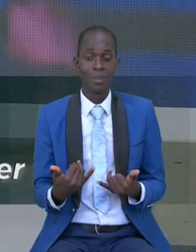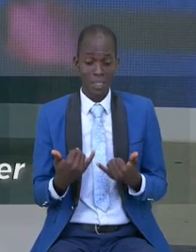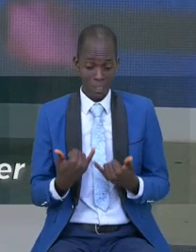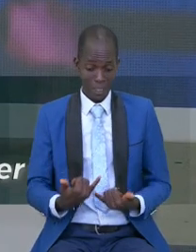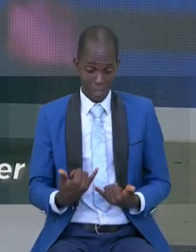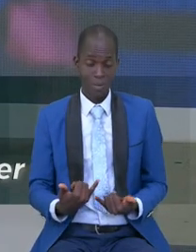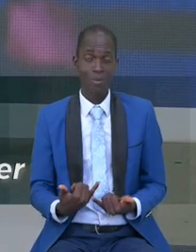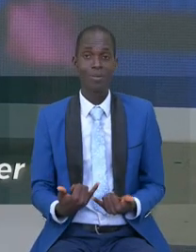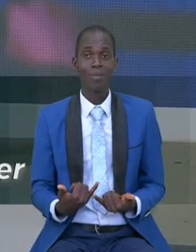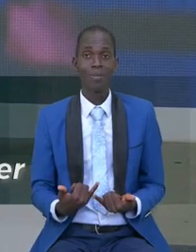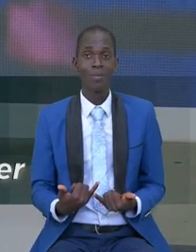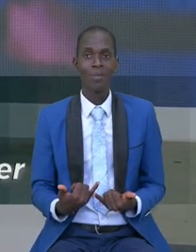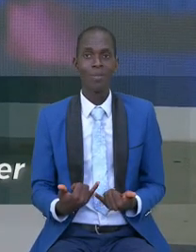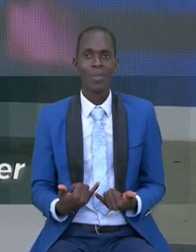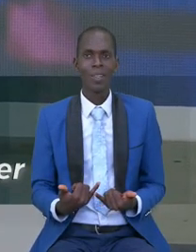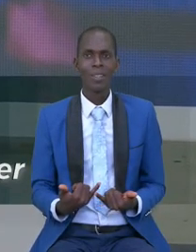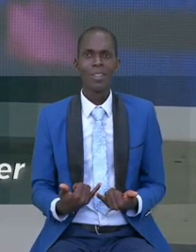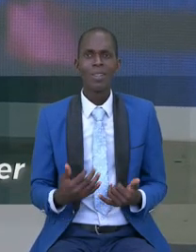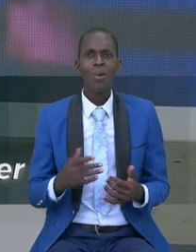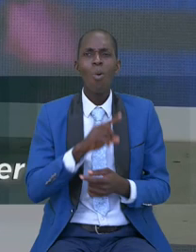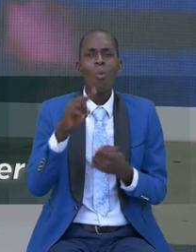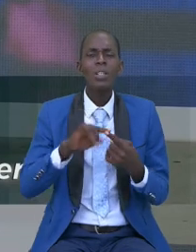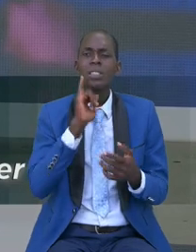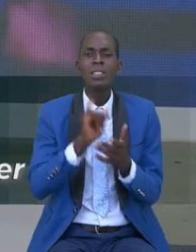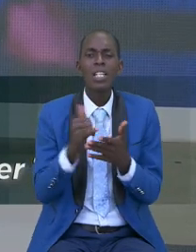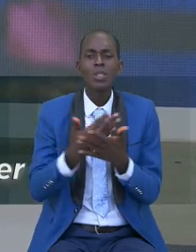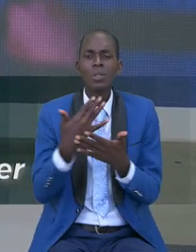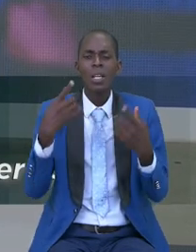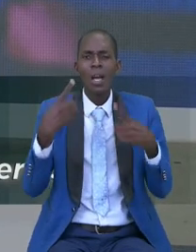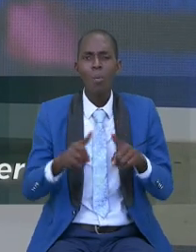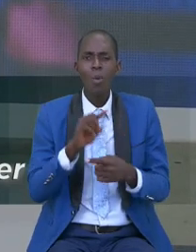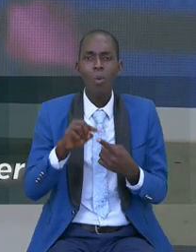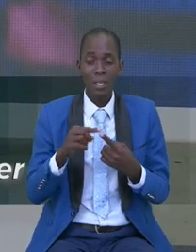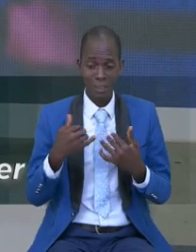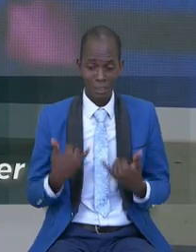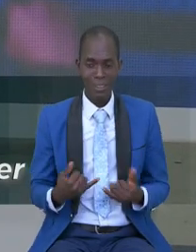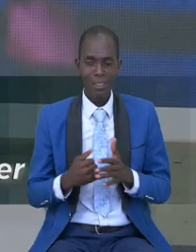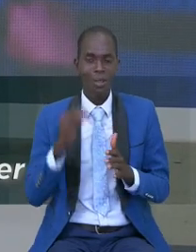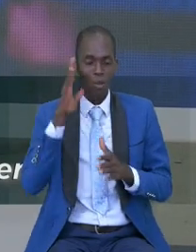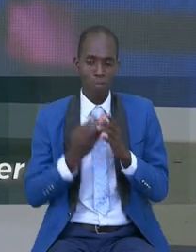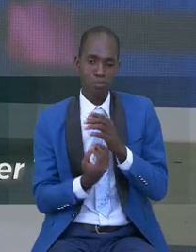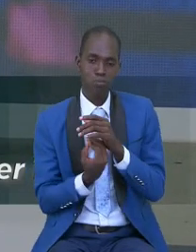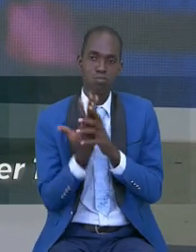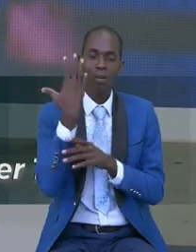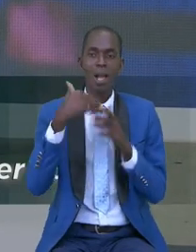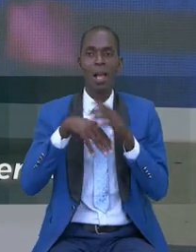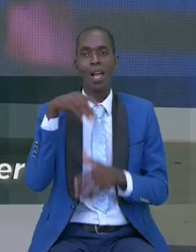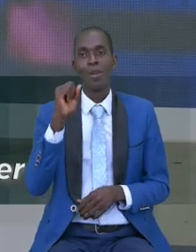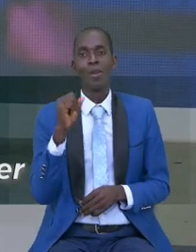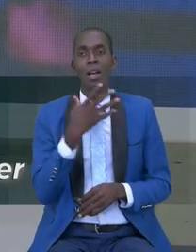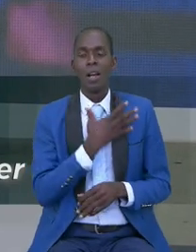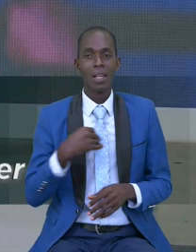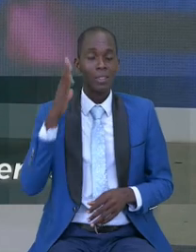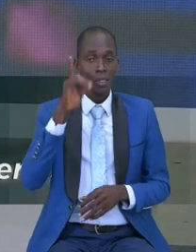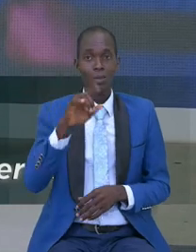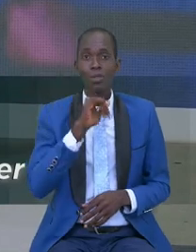Now, when is that new thing in your life? It shall spring forth. Shall ye not know